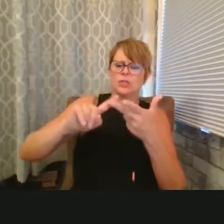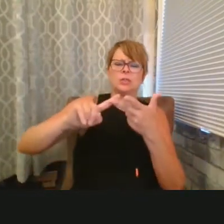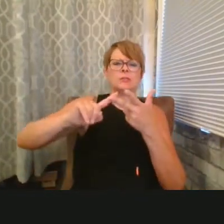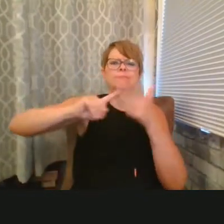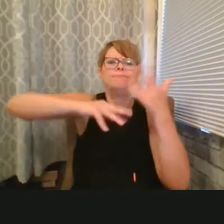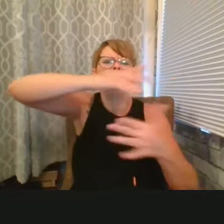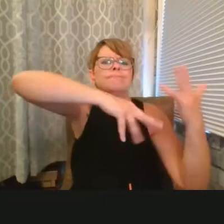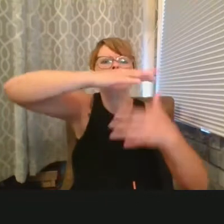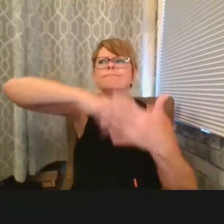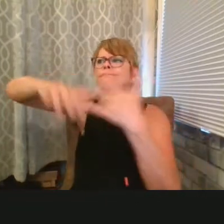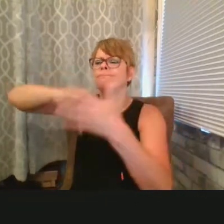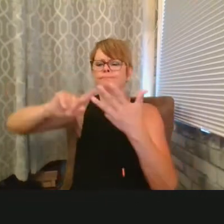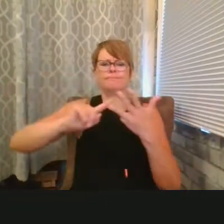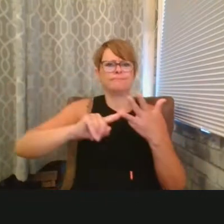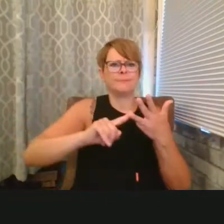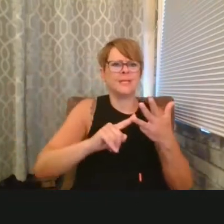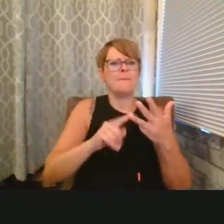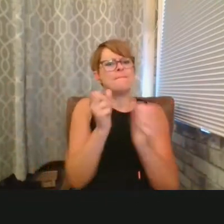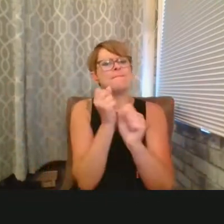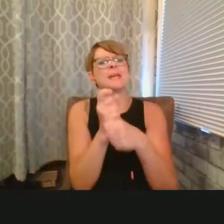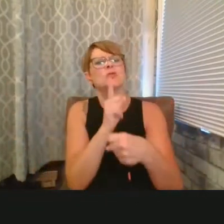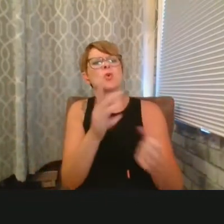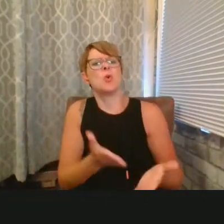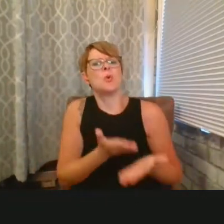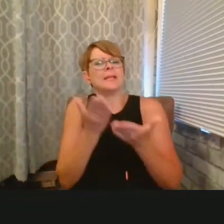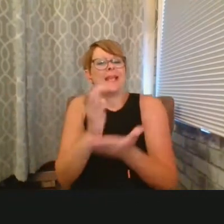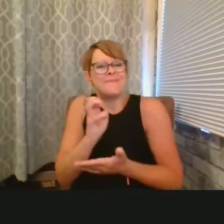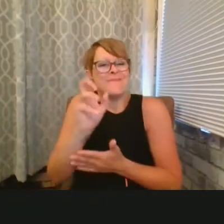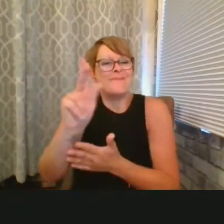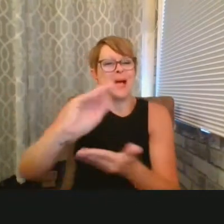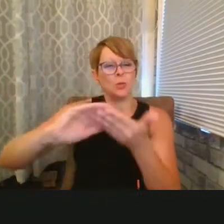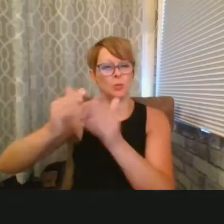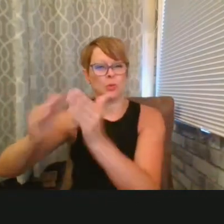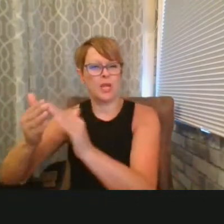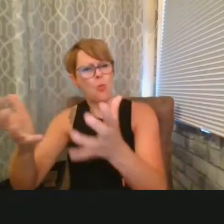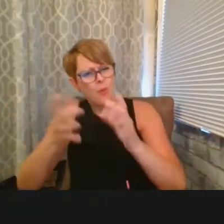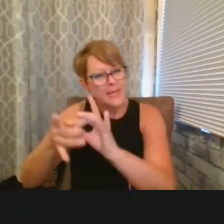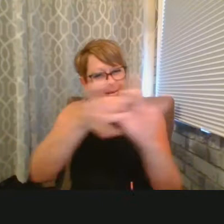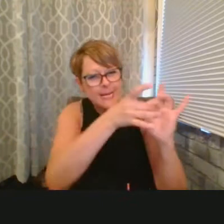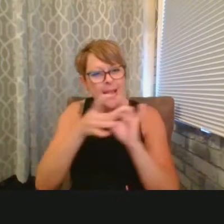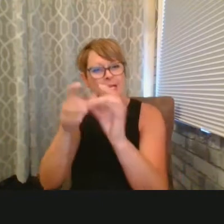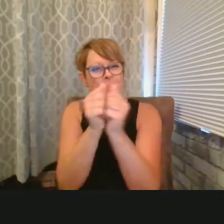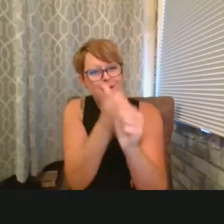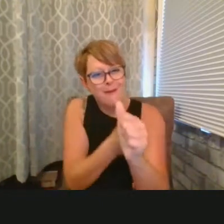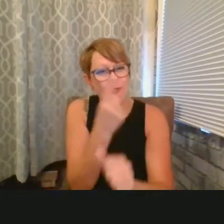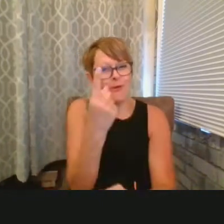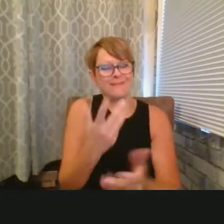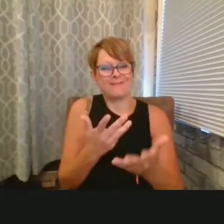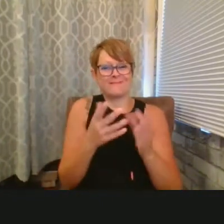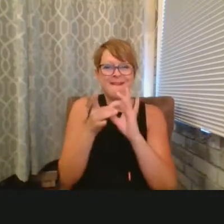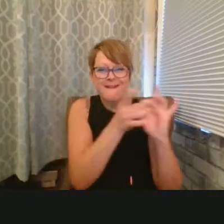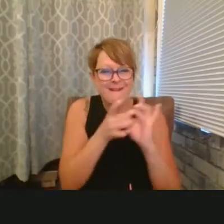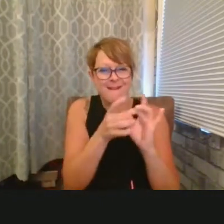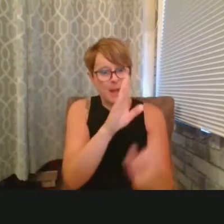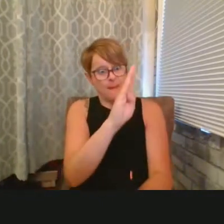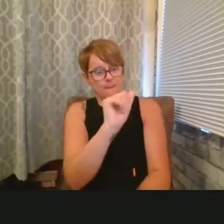being a part of a community. You want to be connected with everybody. You want to make sure, yes, we are Balkan Kitchen, but we are